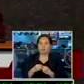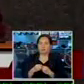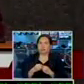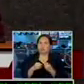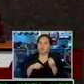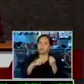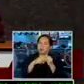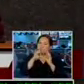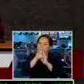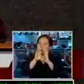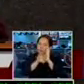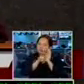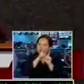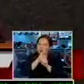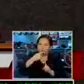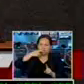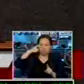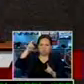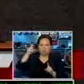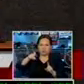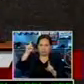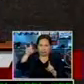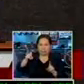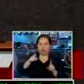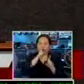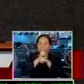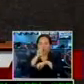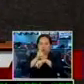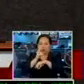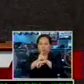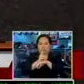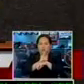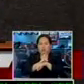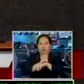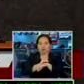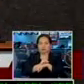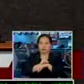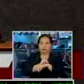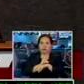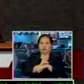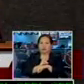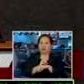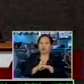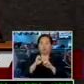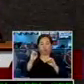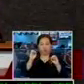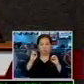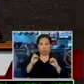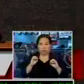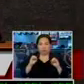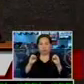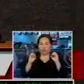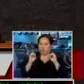is a constitutional mandate and duty which we have no discretion